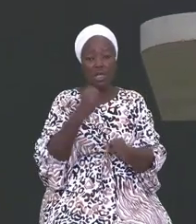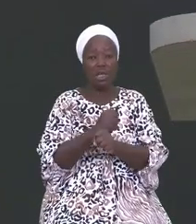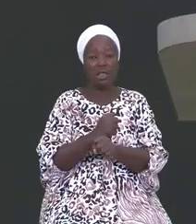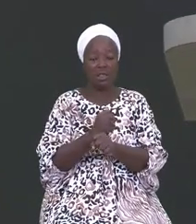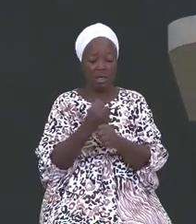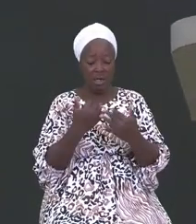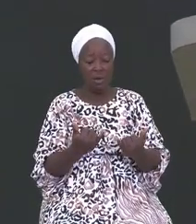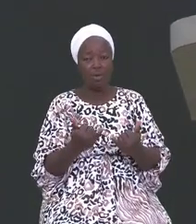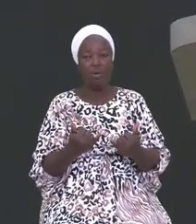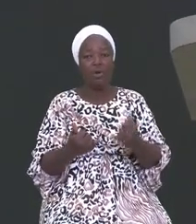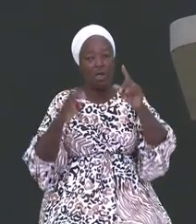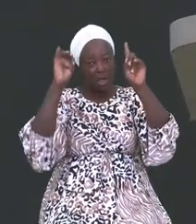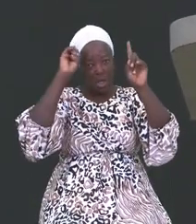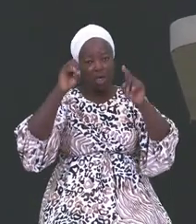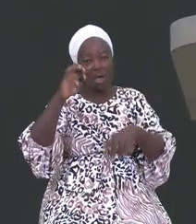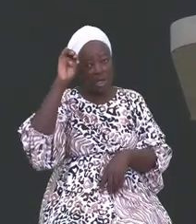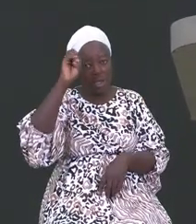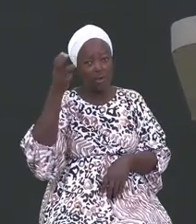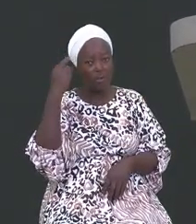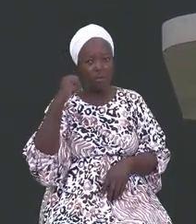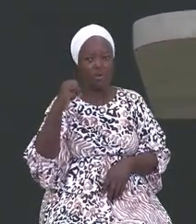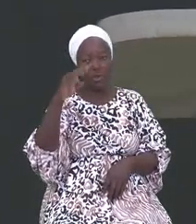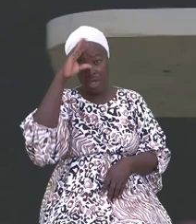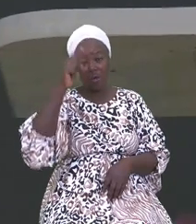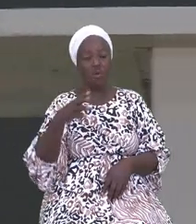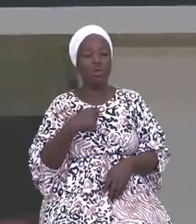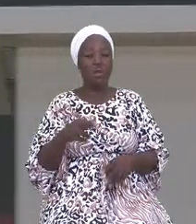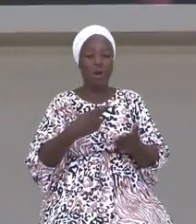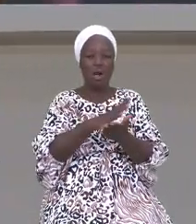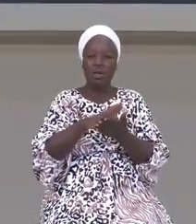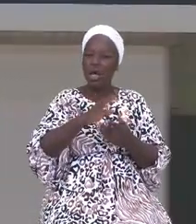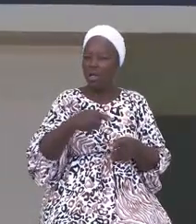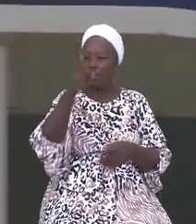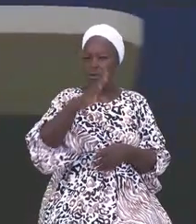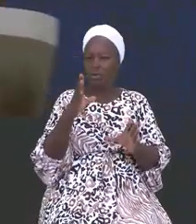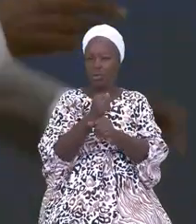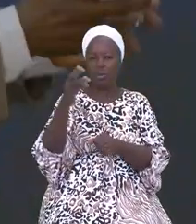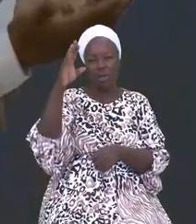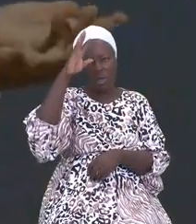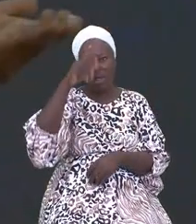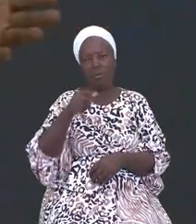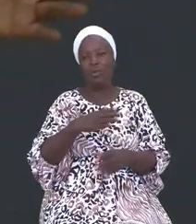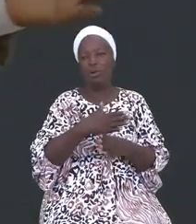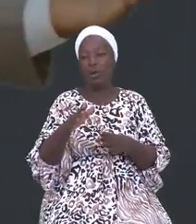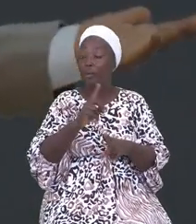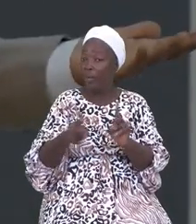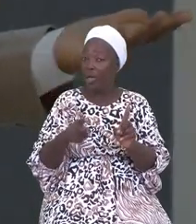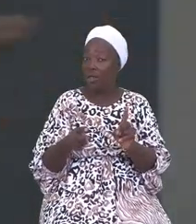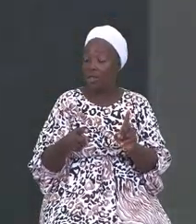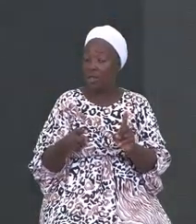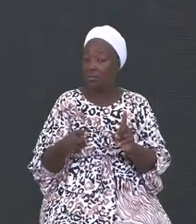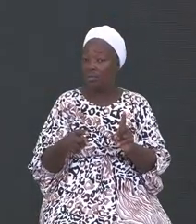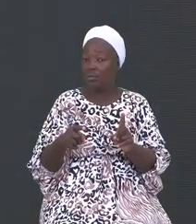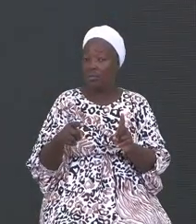he was righteous, and God took him away. But His life at the